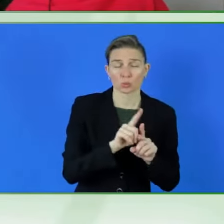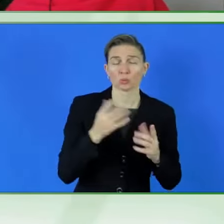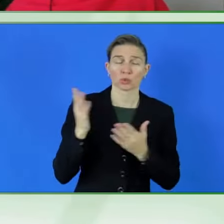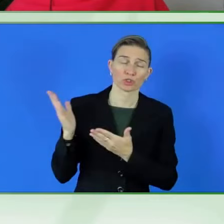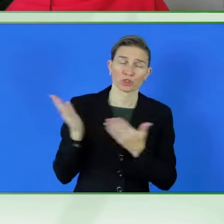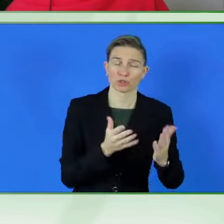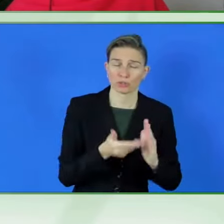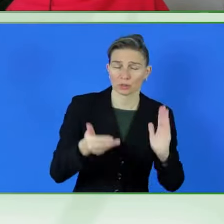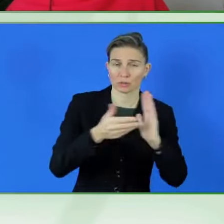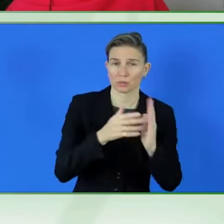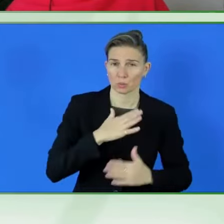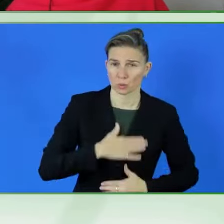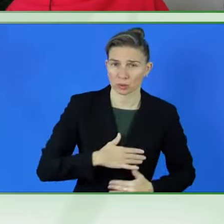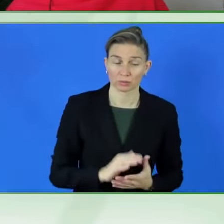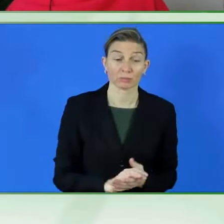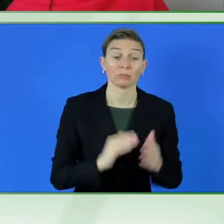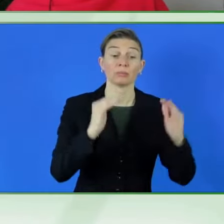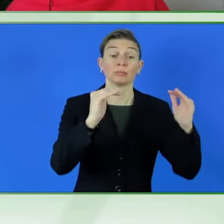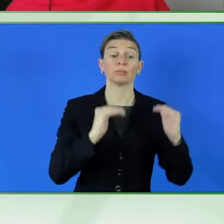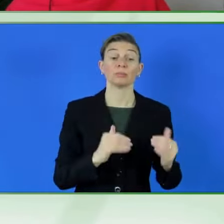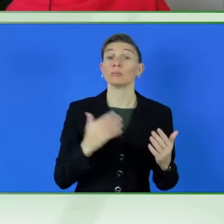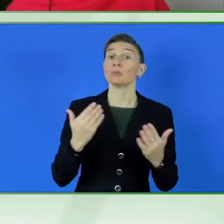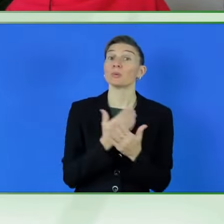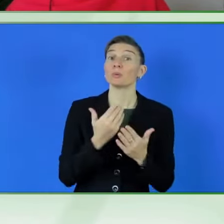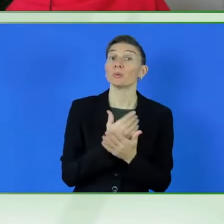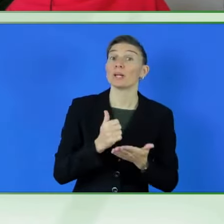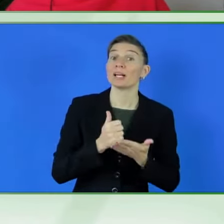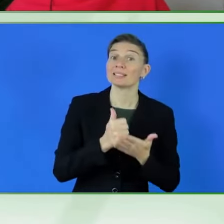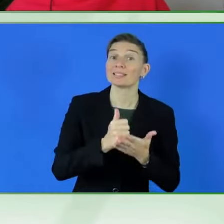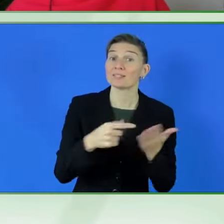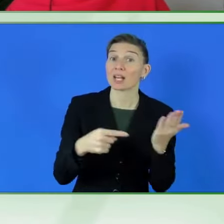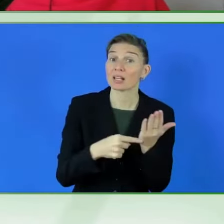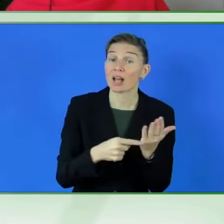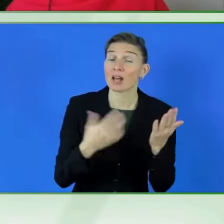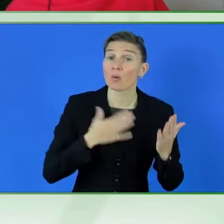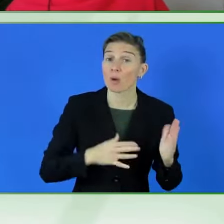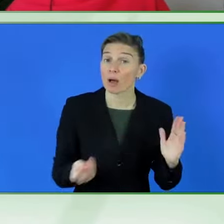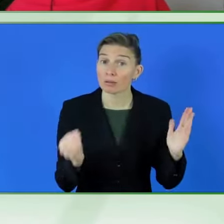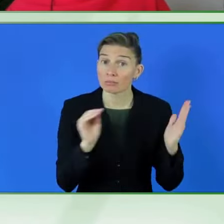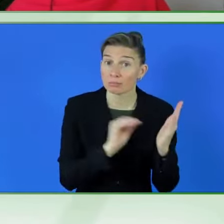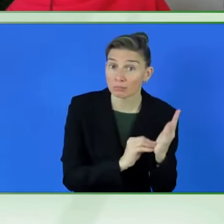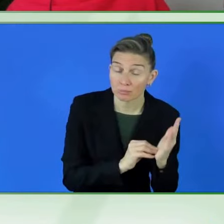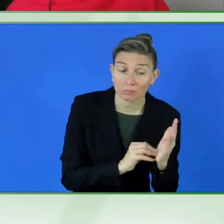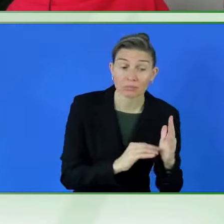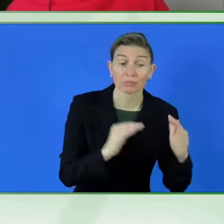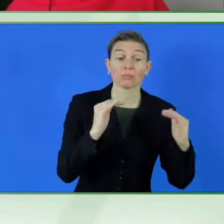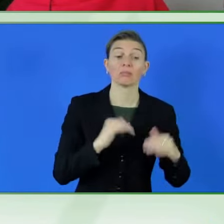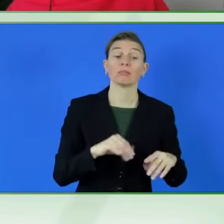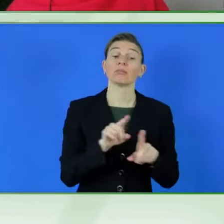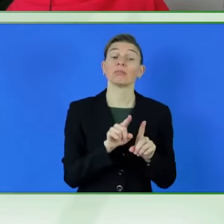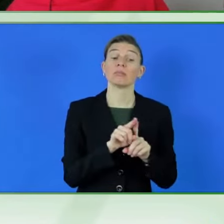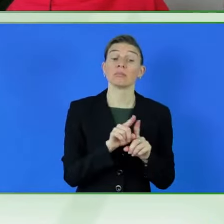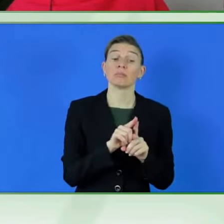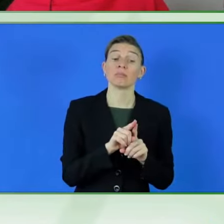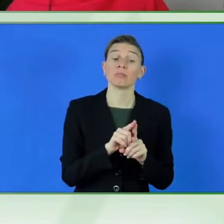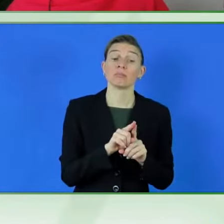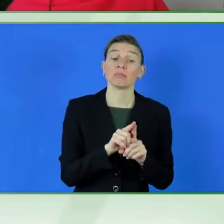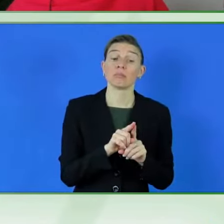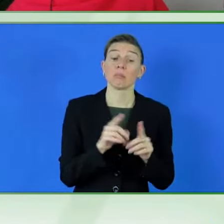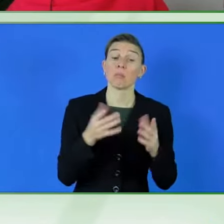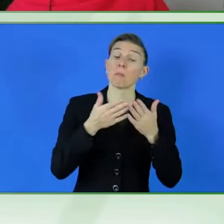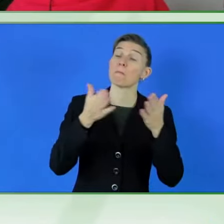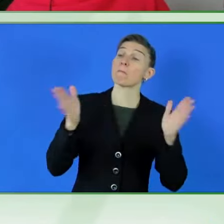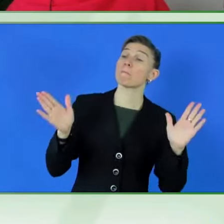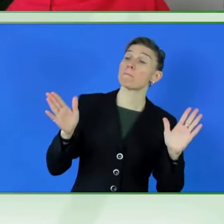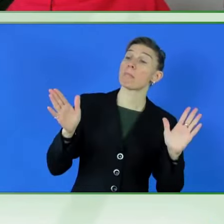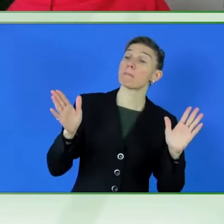assistive technologies, and to implement data on public amenities. We would like